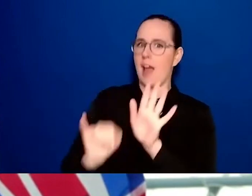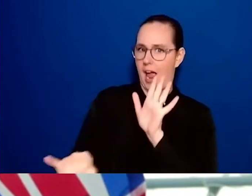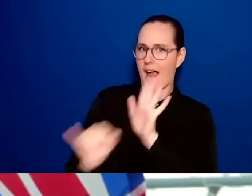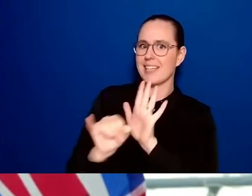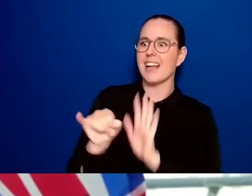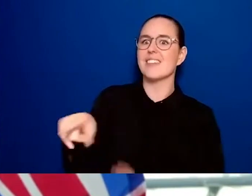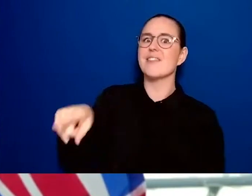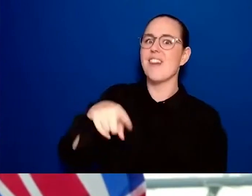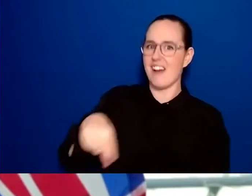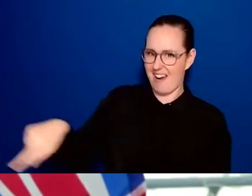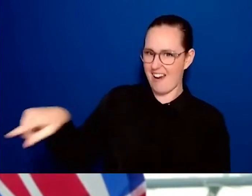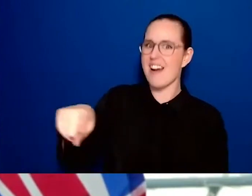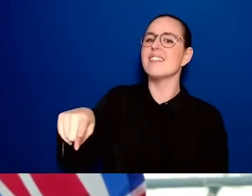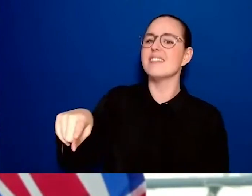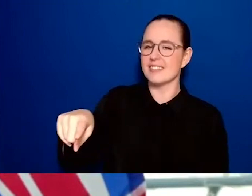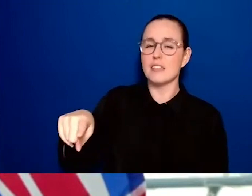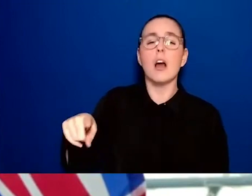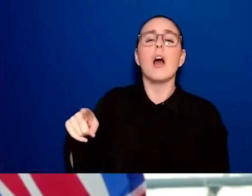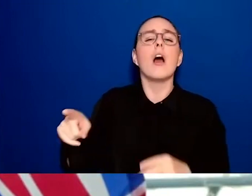our CEV group.